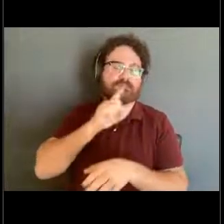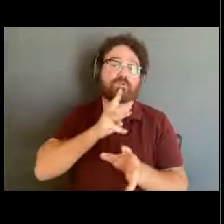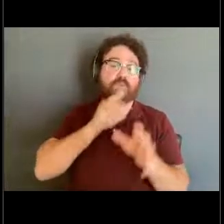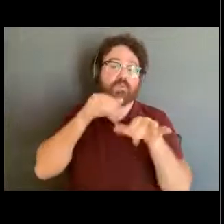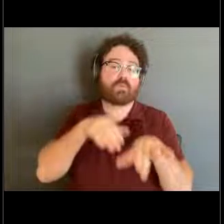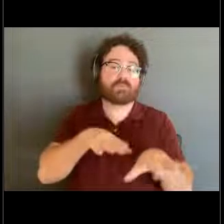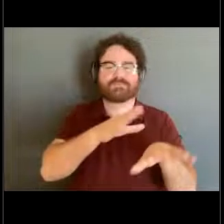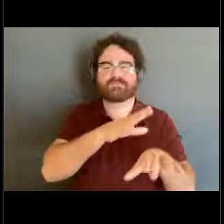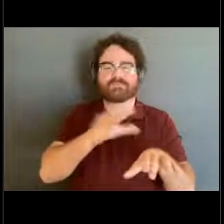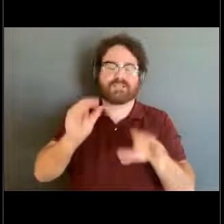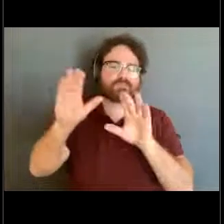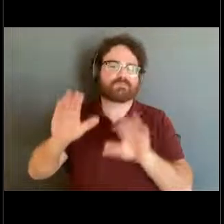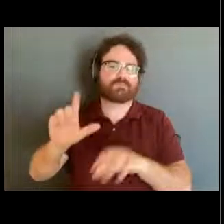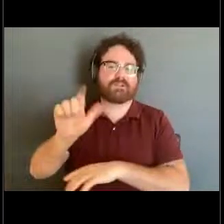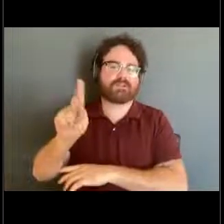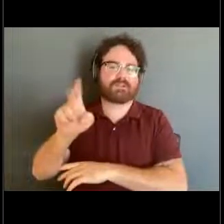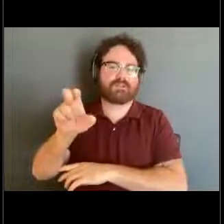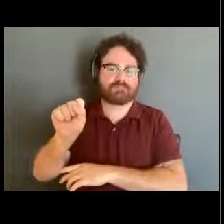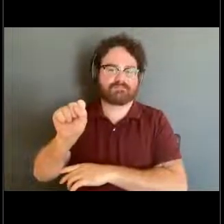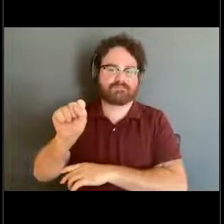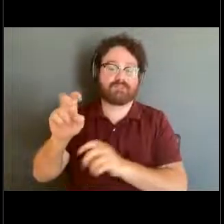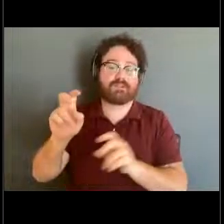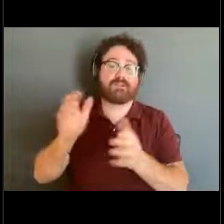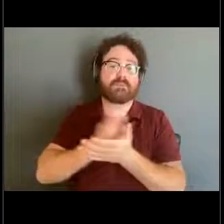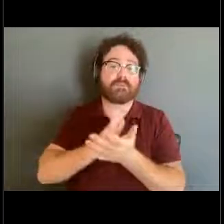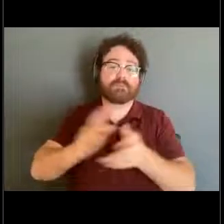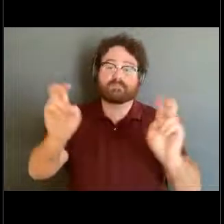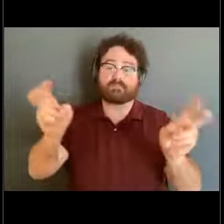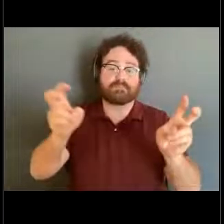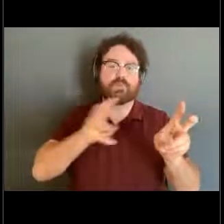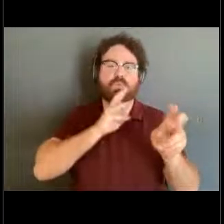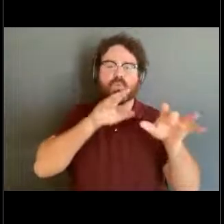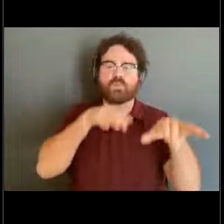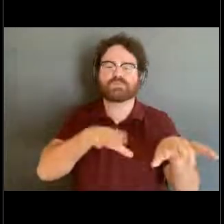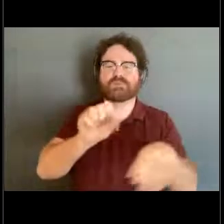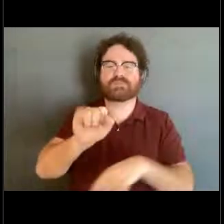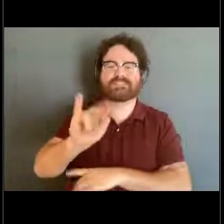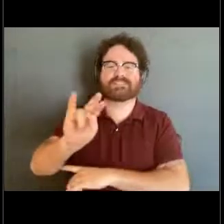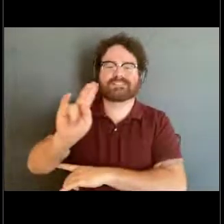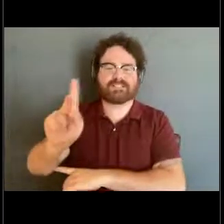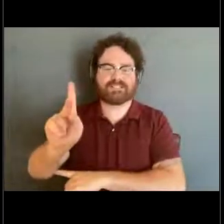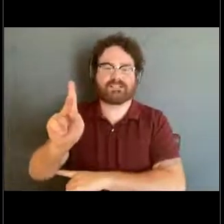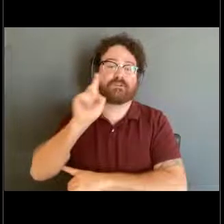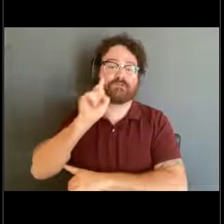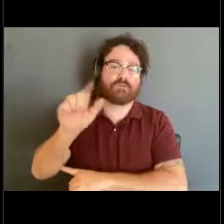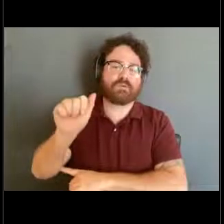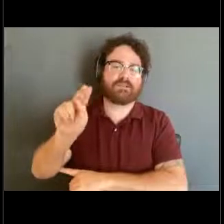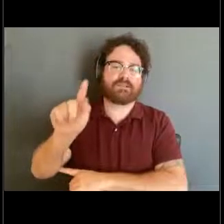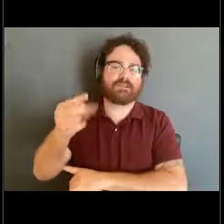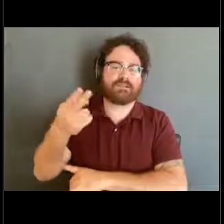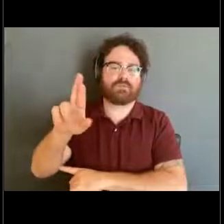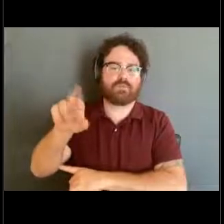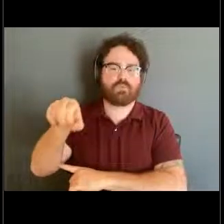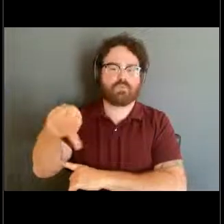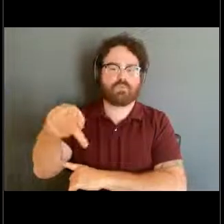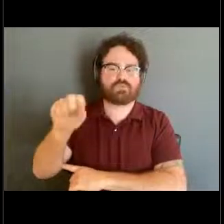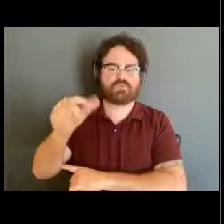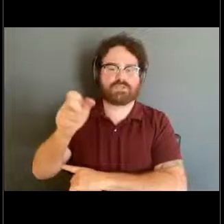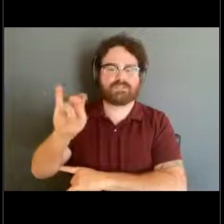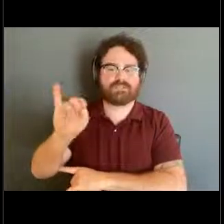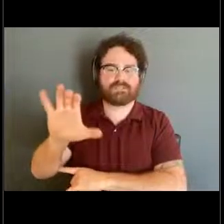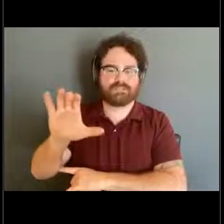Lakes, and the paper is entitled The Oceanic Sink for Anthropogenic Carbon Dioxide